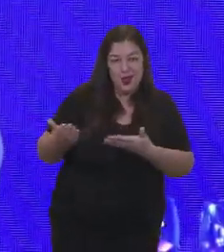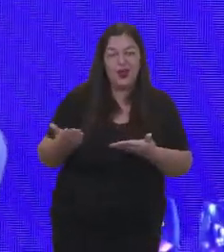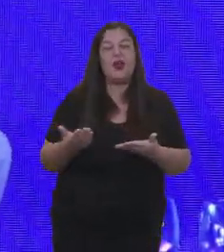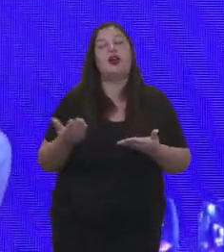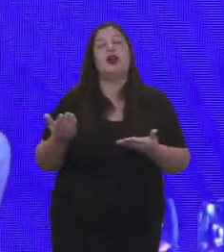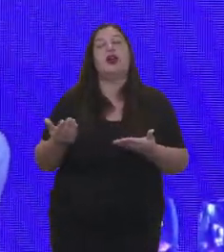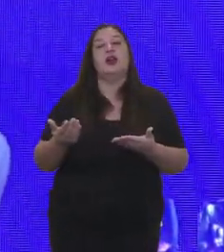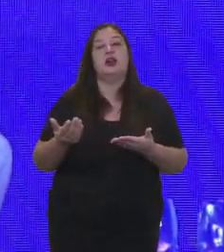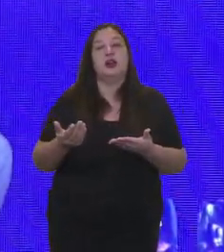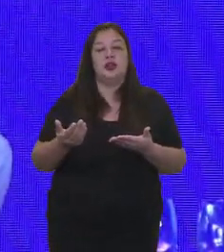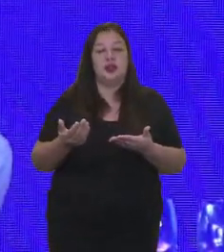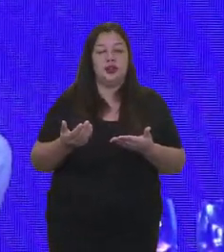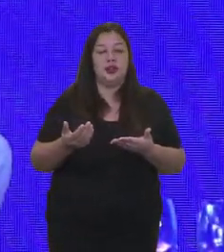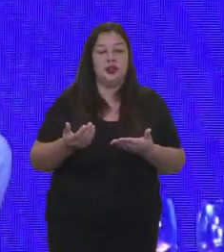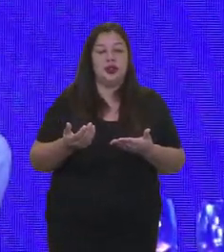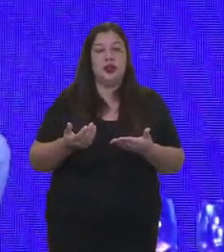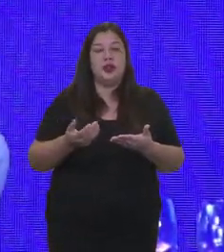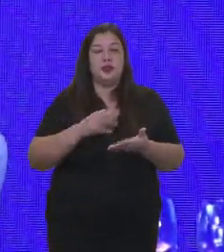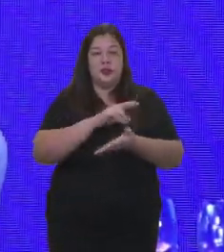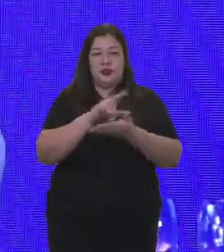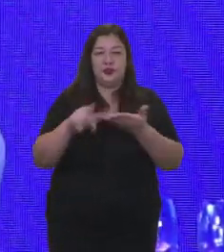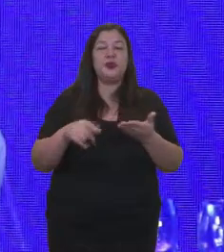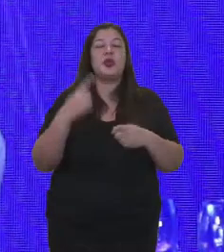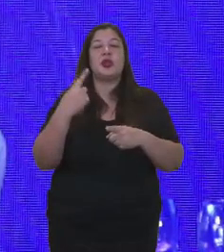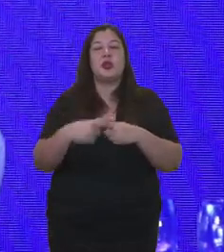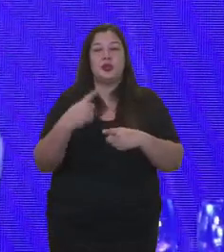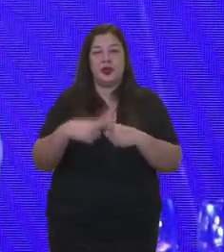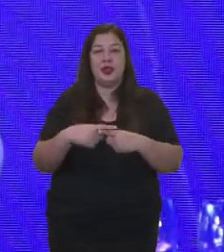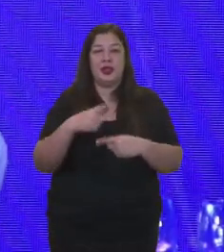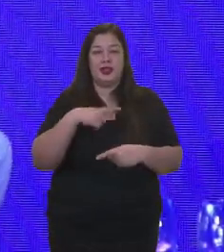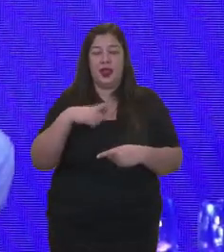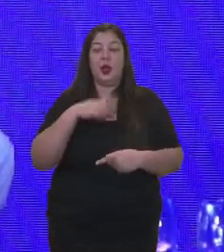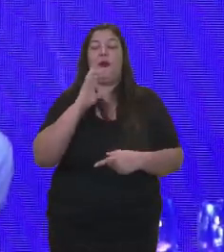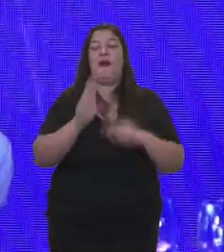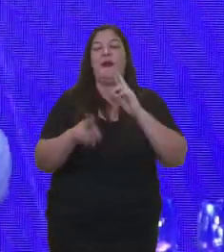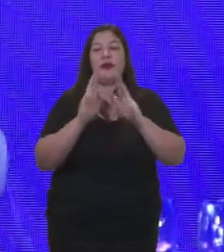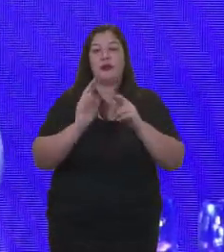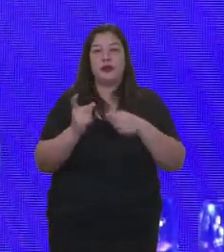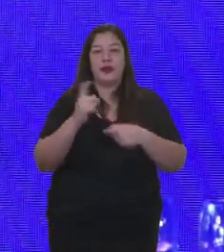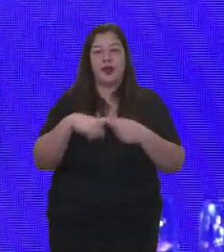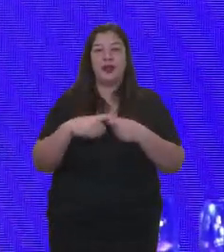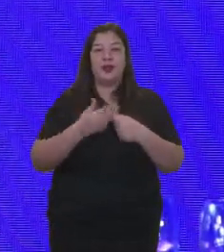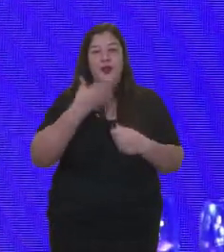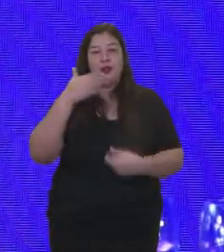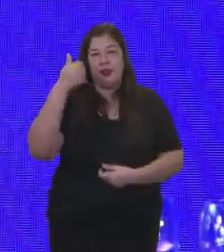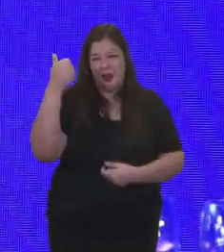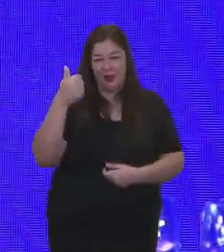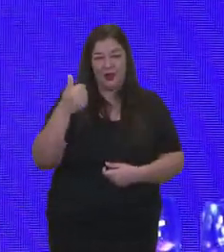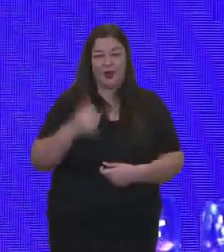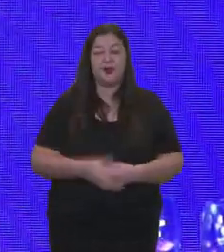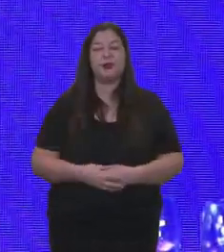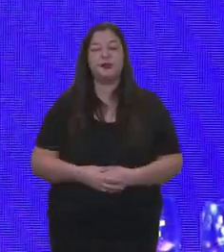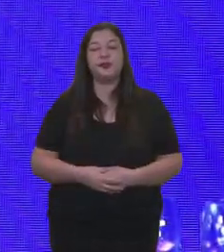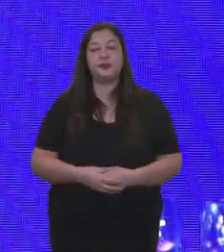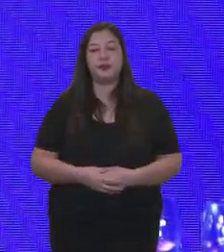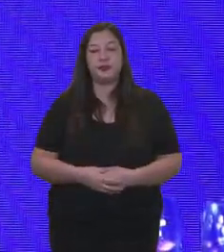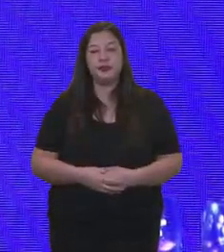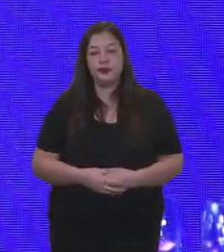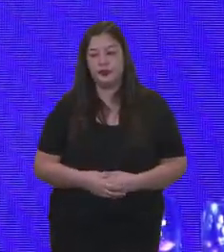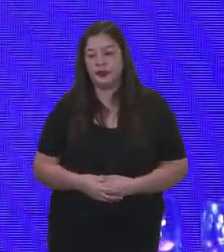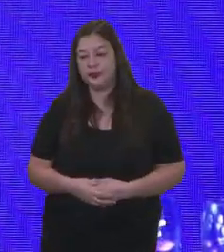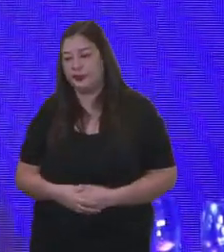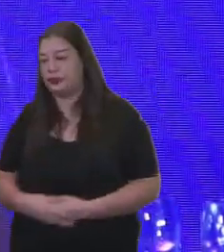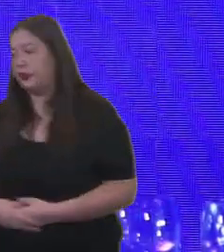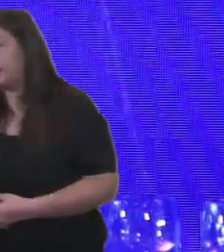business itself, but it is a means for a company to be diverse, because in the end of the day, we have better outcomes.